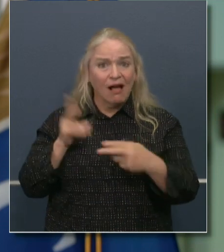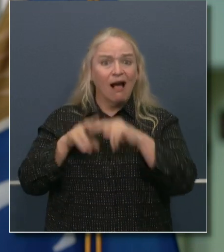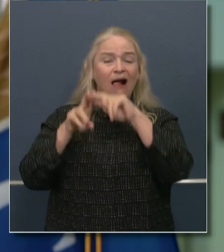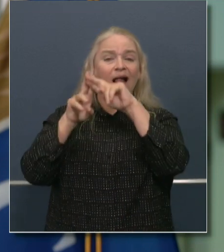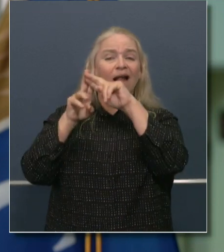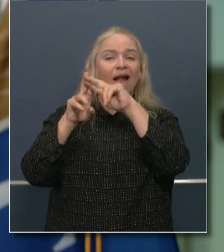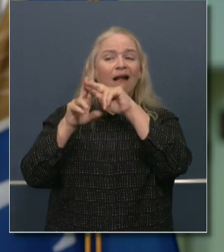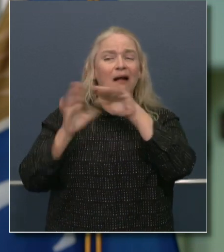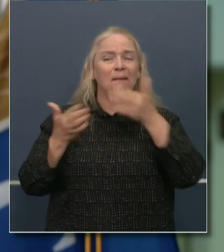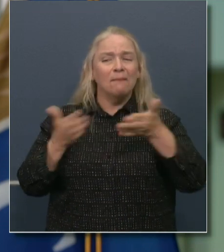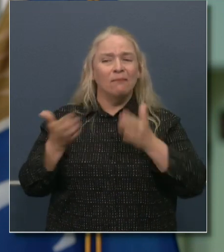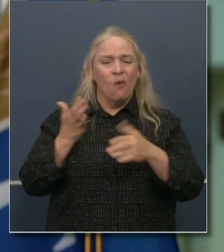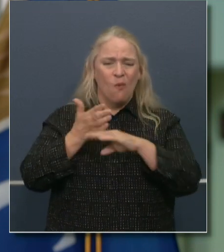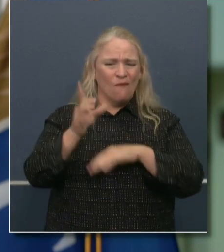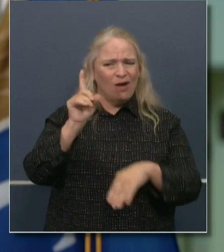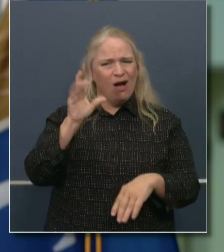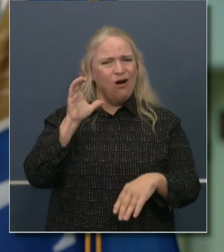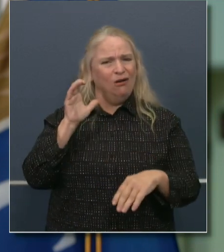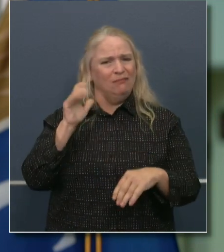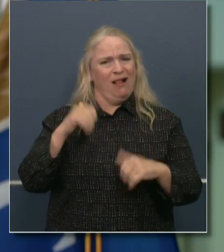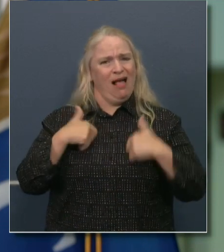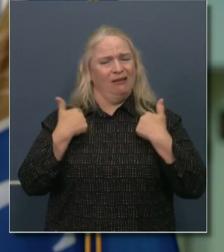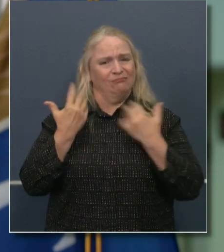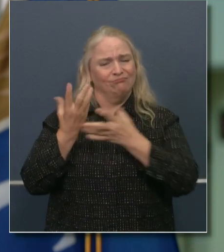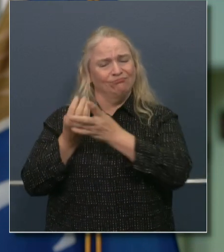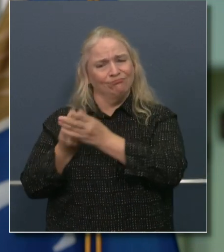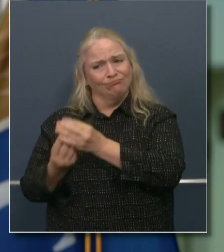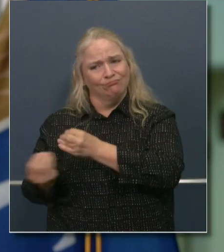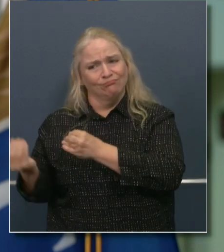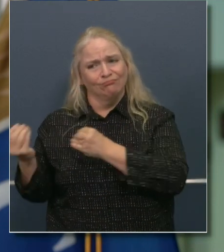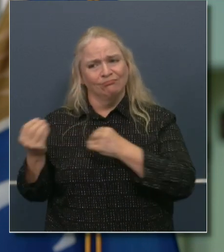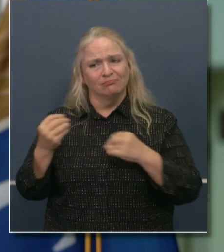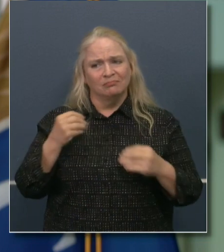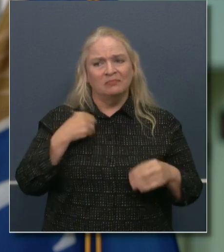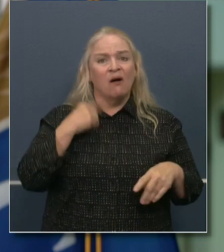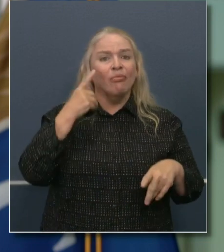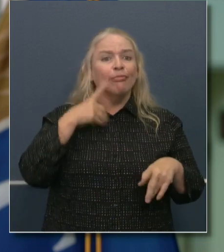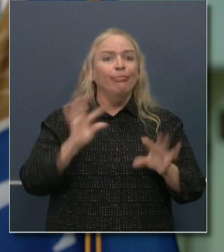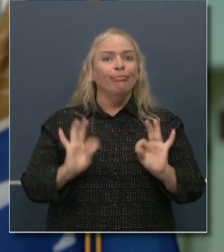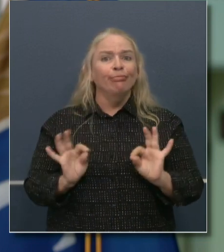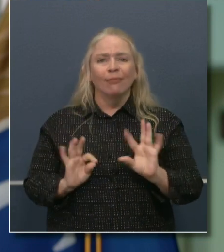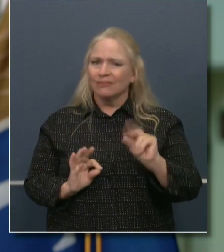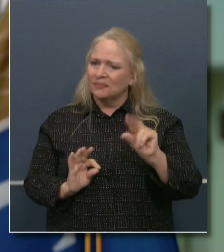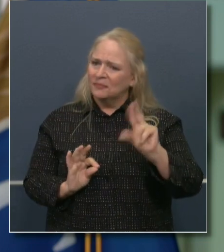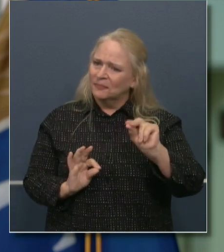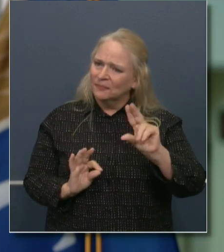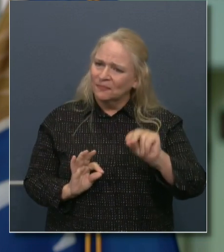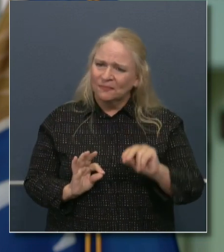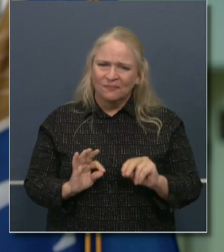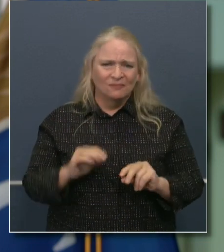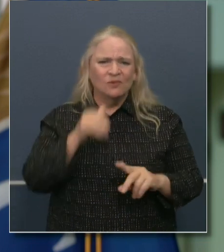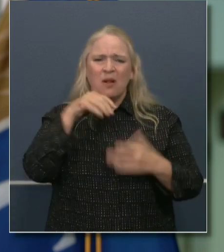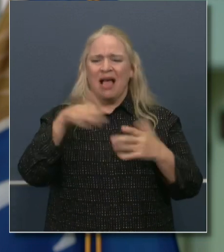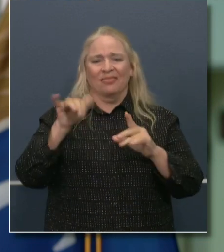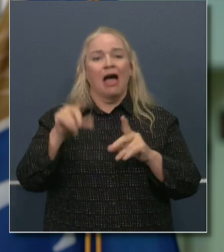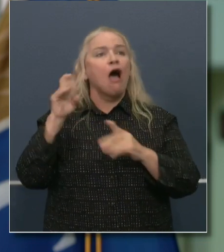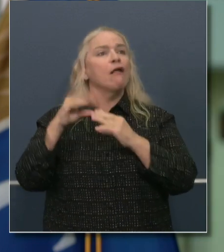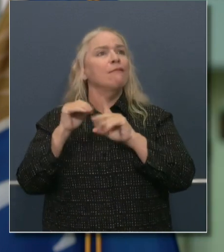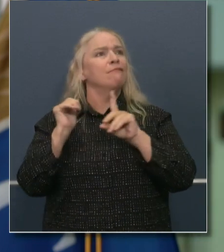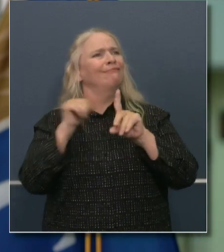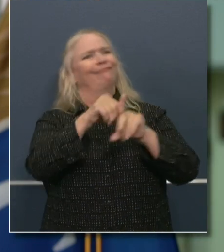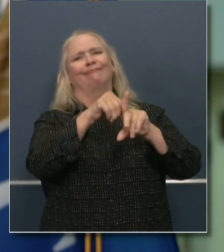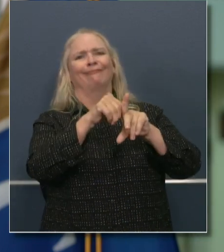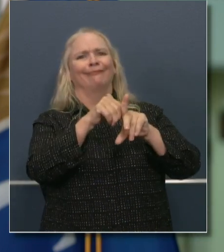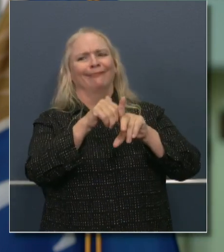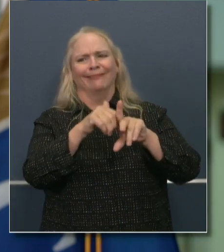of 100 lives lost. Don't be fooled, respectfully. I say this not because I'm hoping for this, quite the